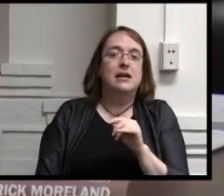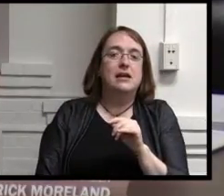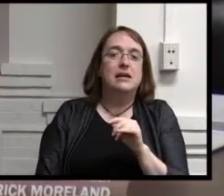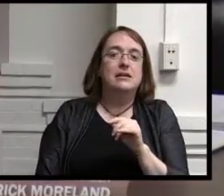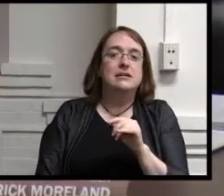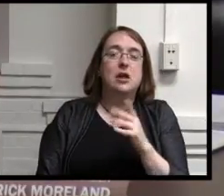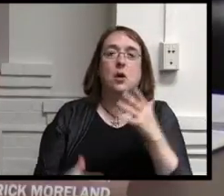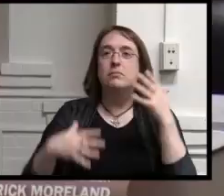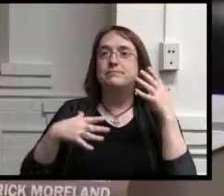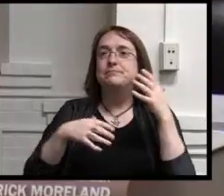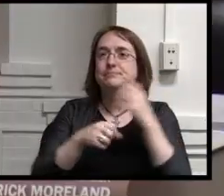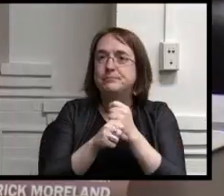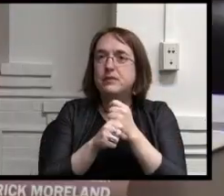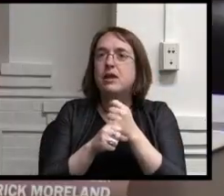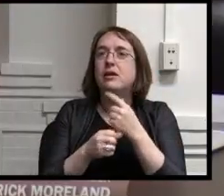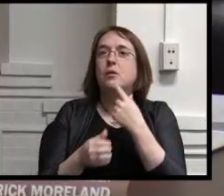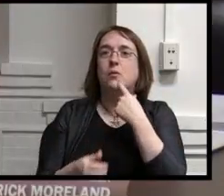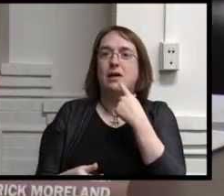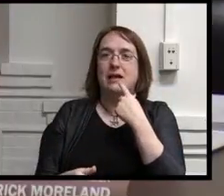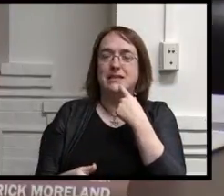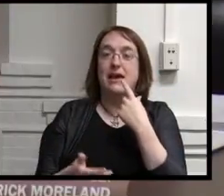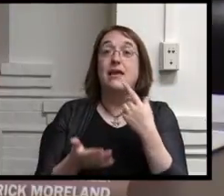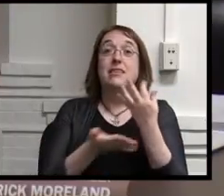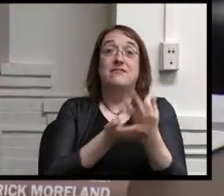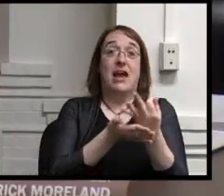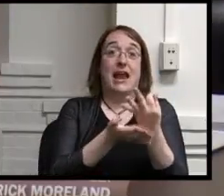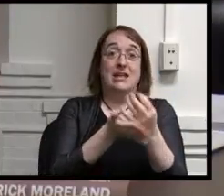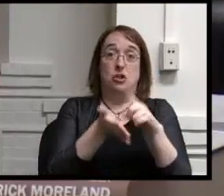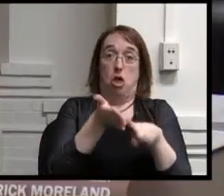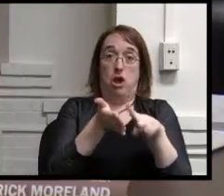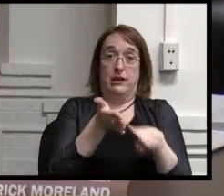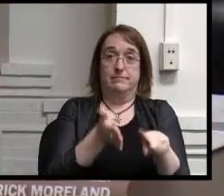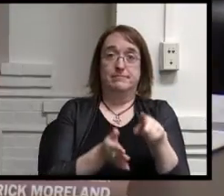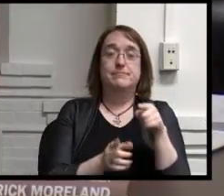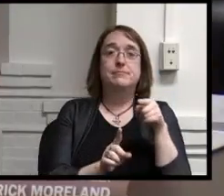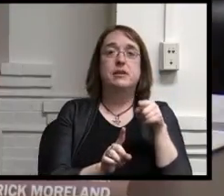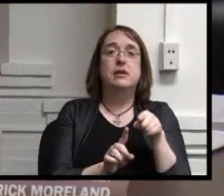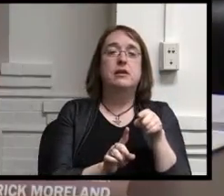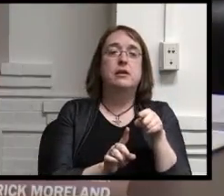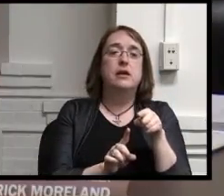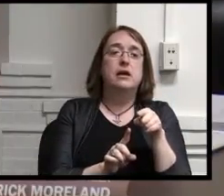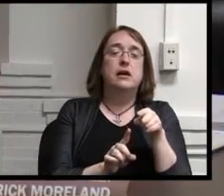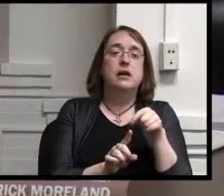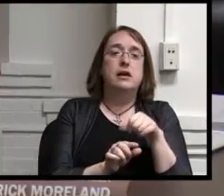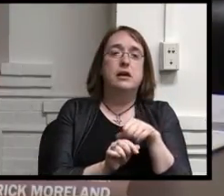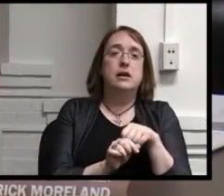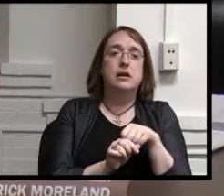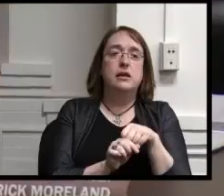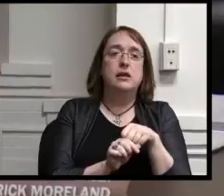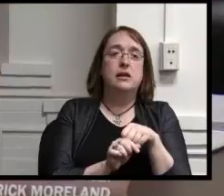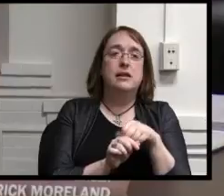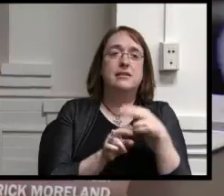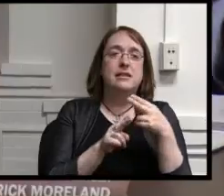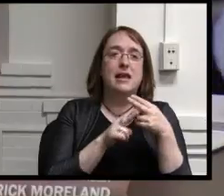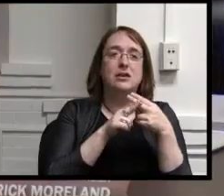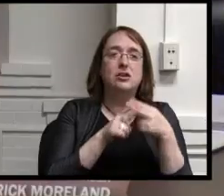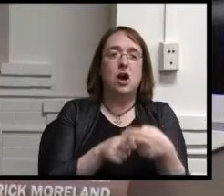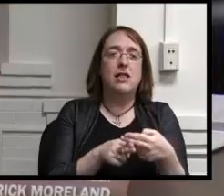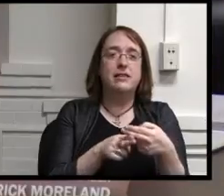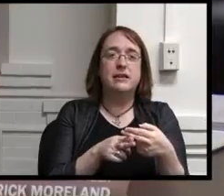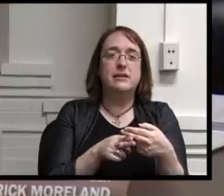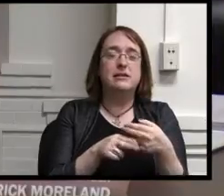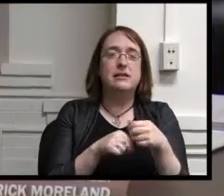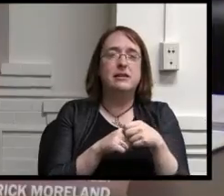What I'll say about the financial audit is that this was a, what do they call it,